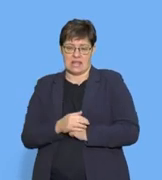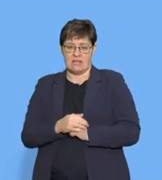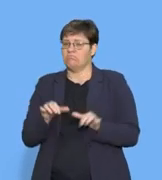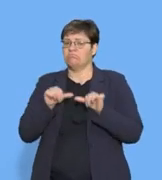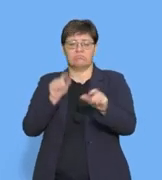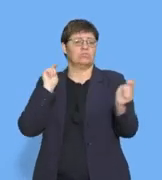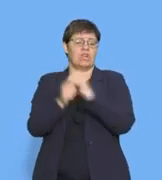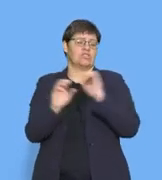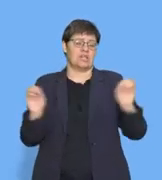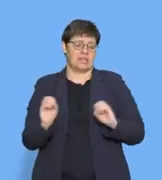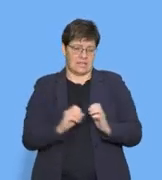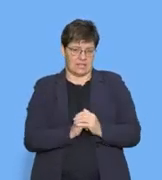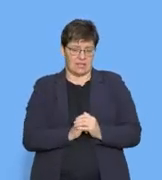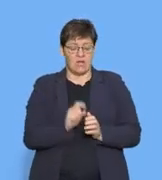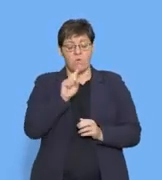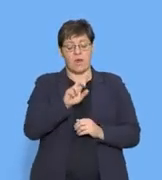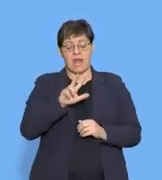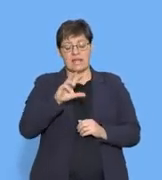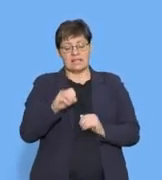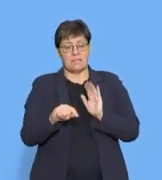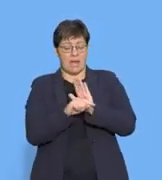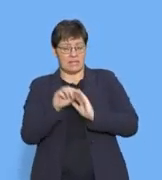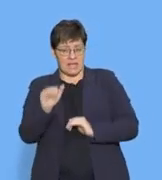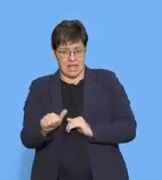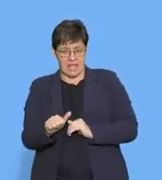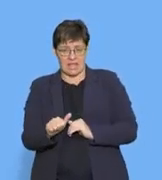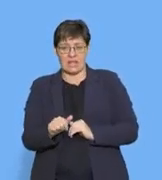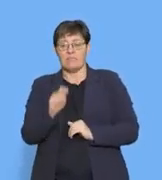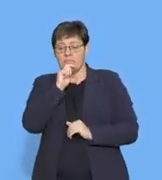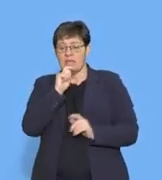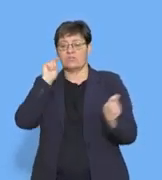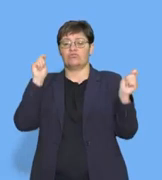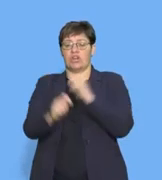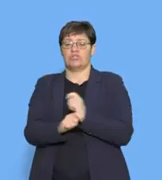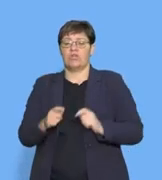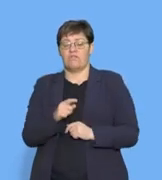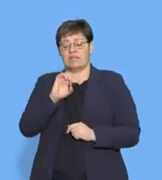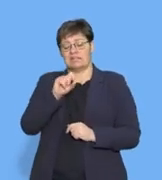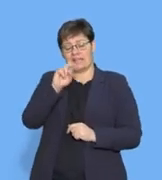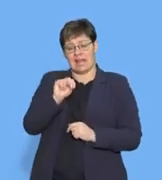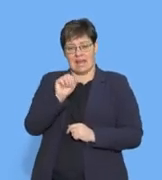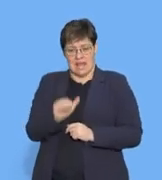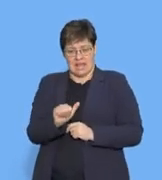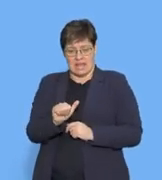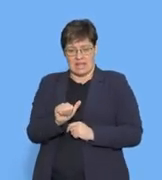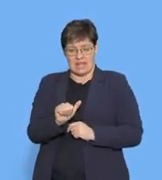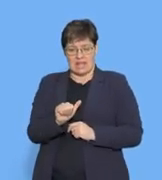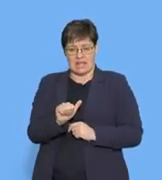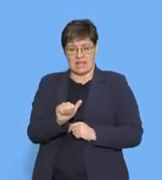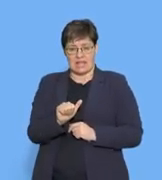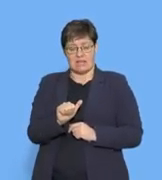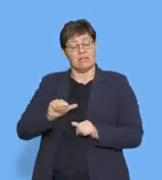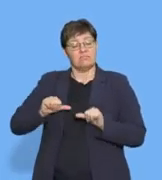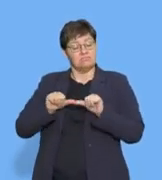A. So nothing changes from here onwards because now sine of 180 minus A, I can replace this